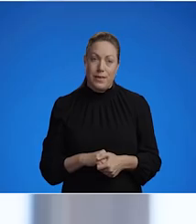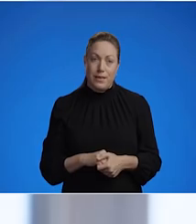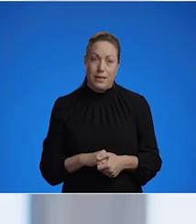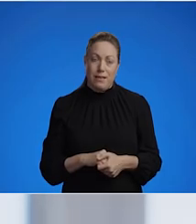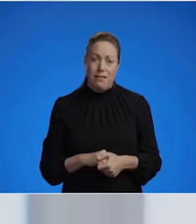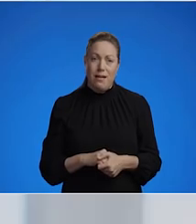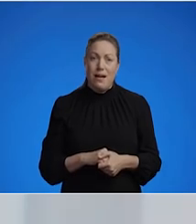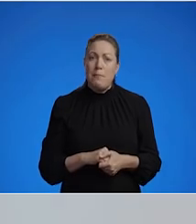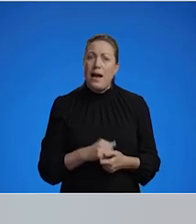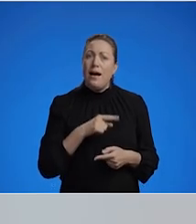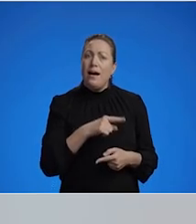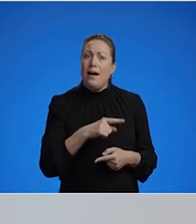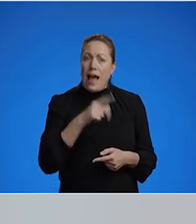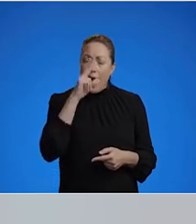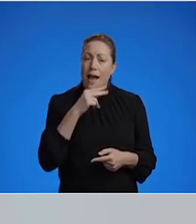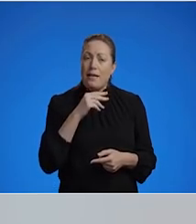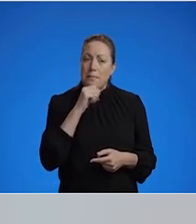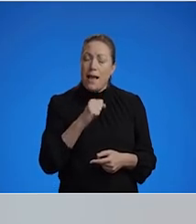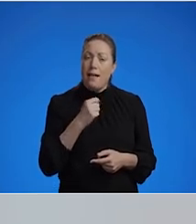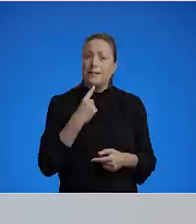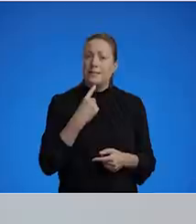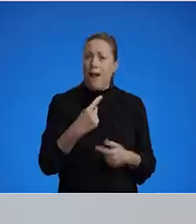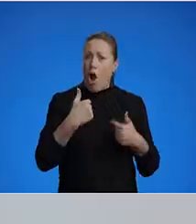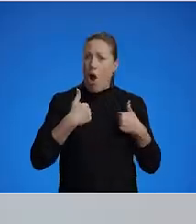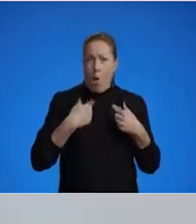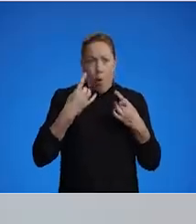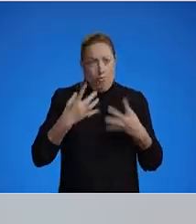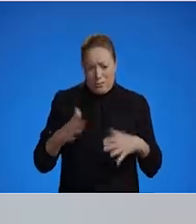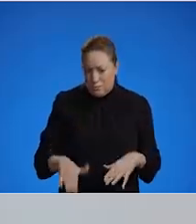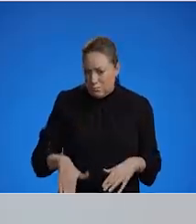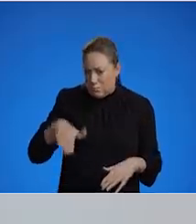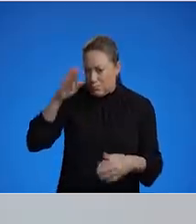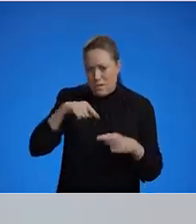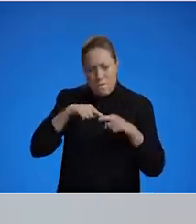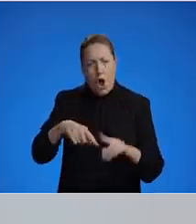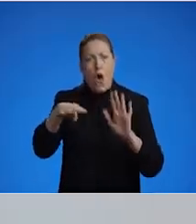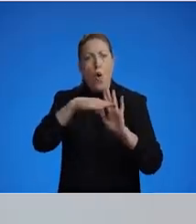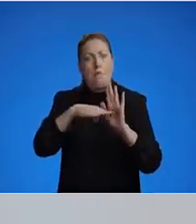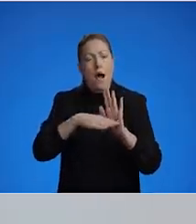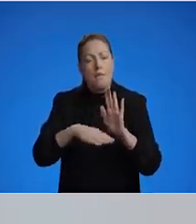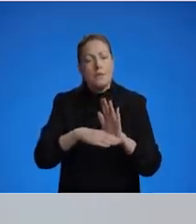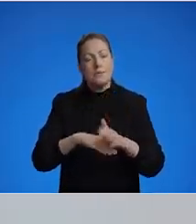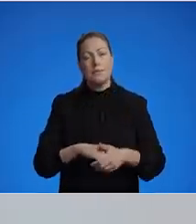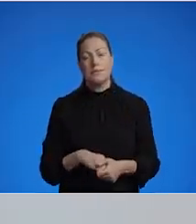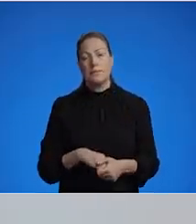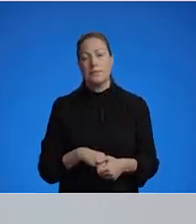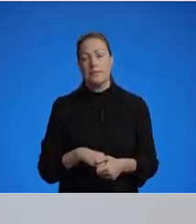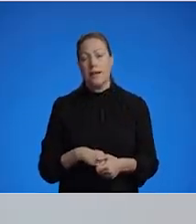well as I do. Now, I've kept all these from my earliest days, He says.